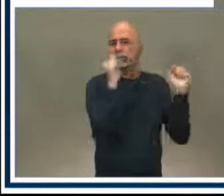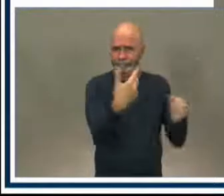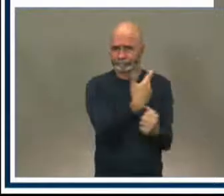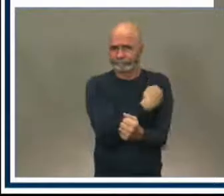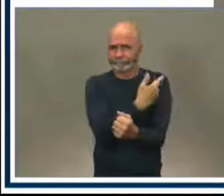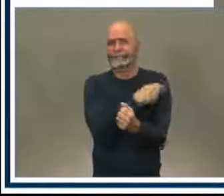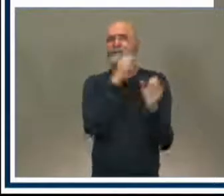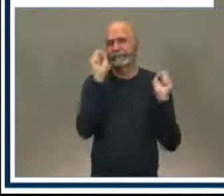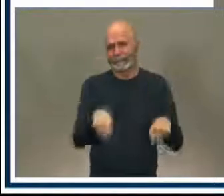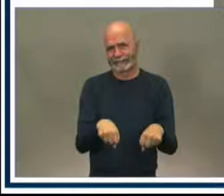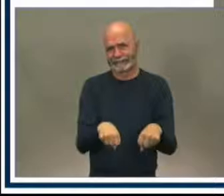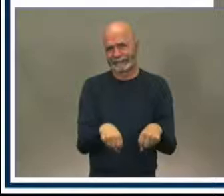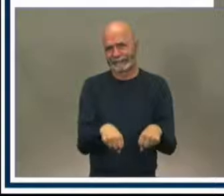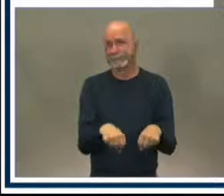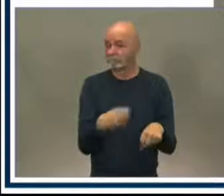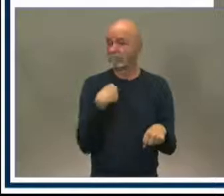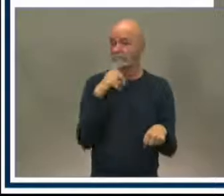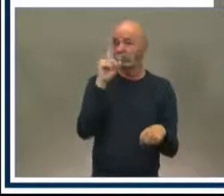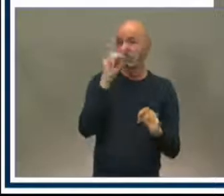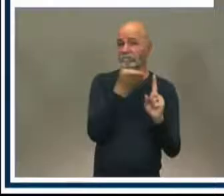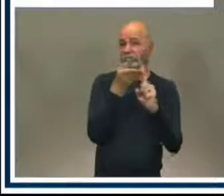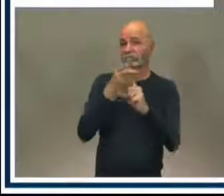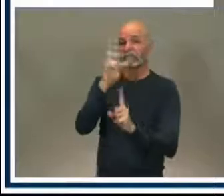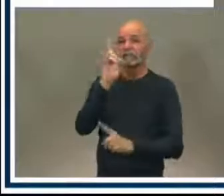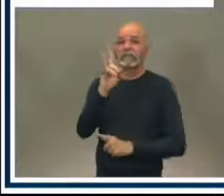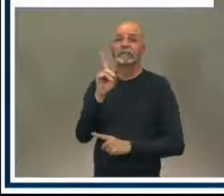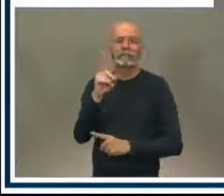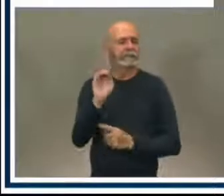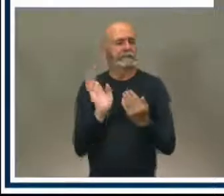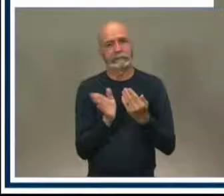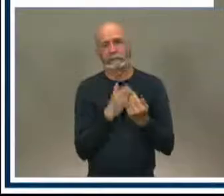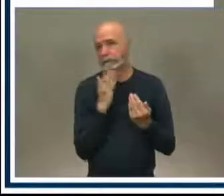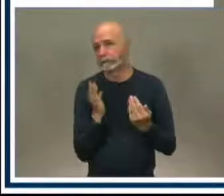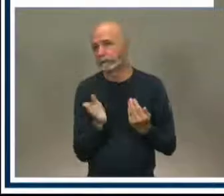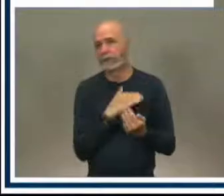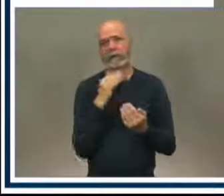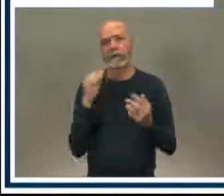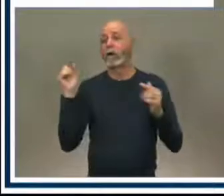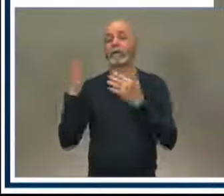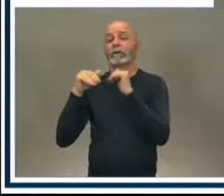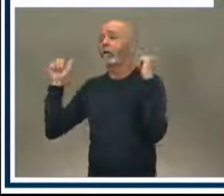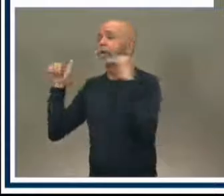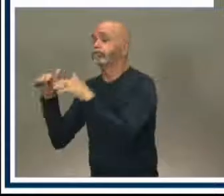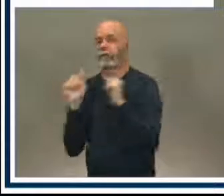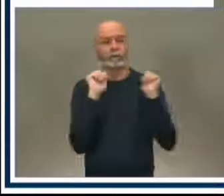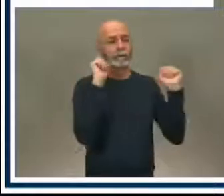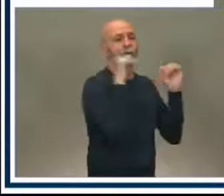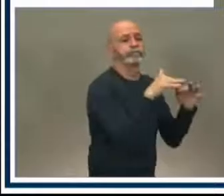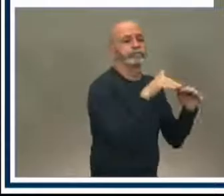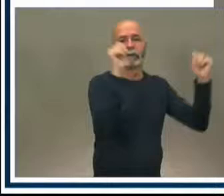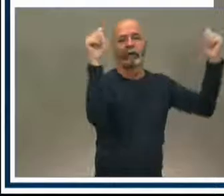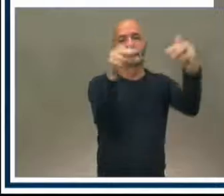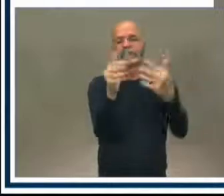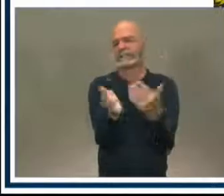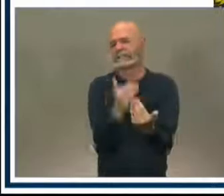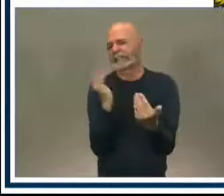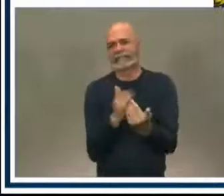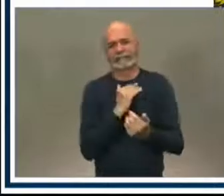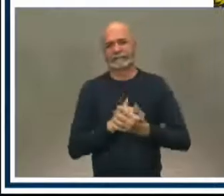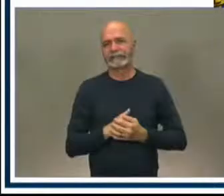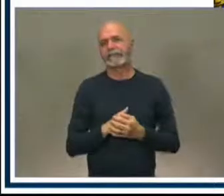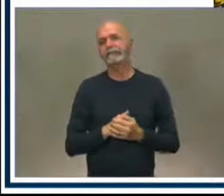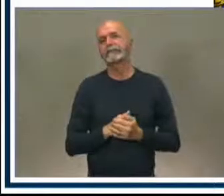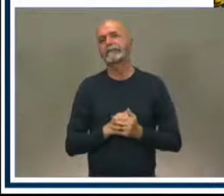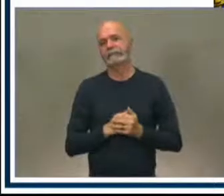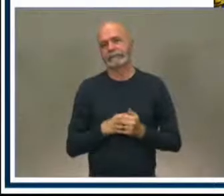a convenient and easily accessible place to for the whole community to come and get vaccinated. Next, we'll go